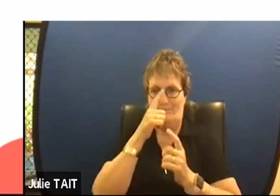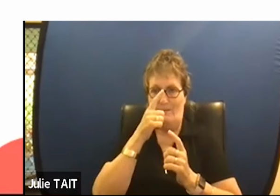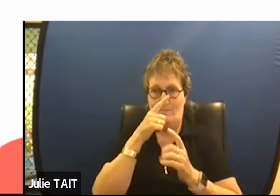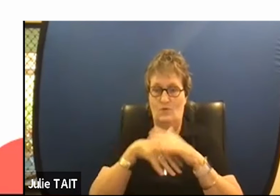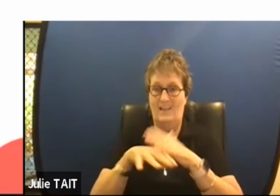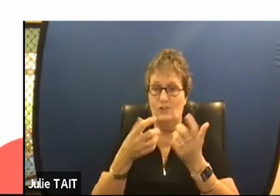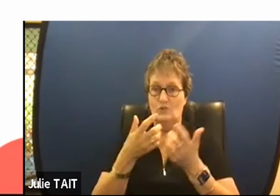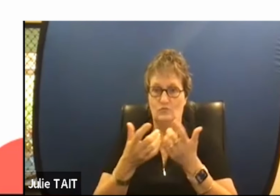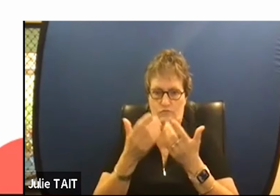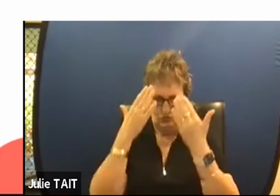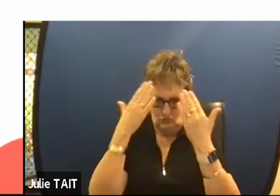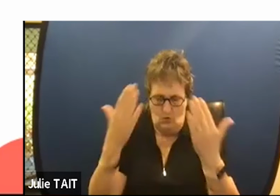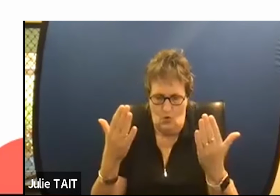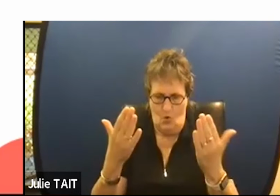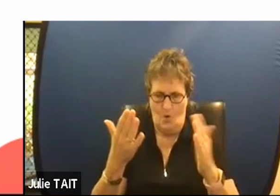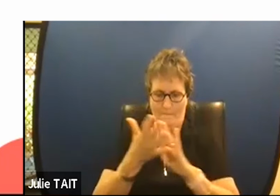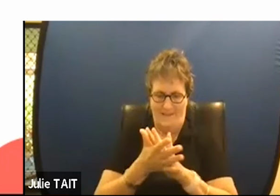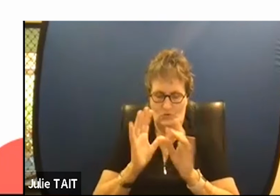willingness to unlearn.